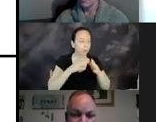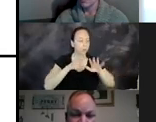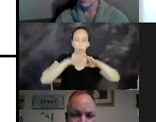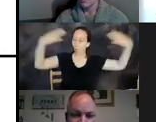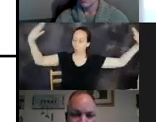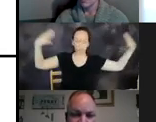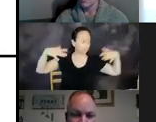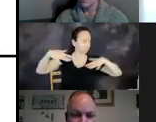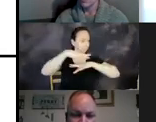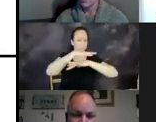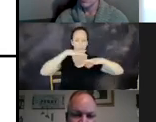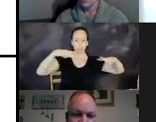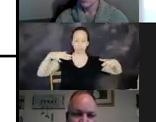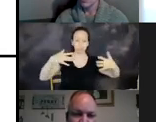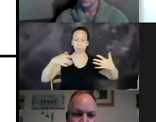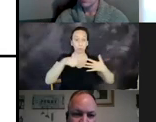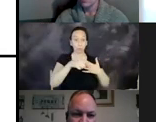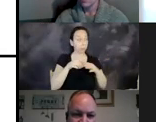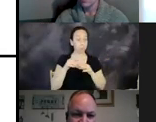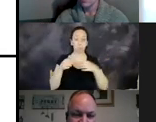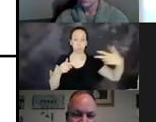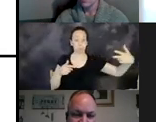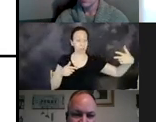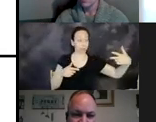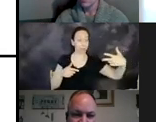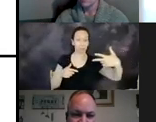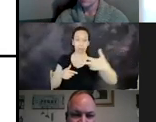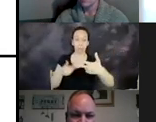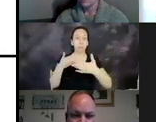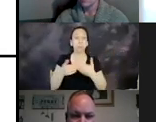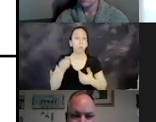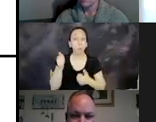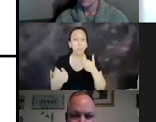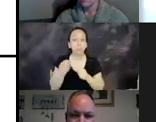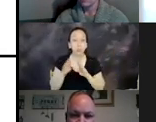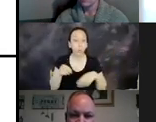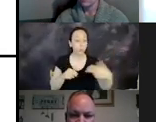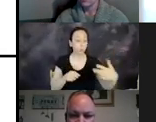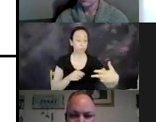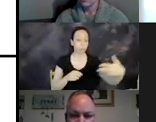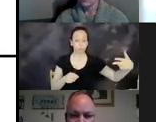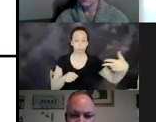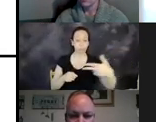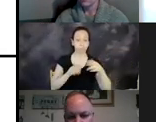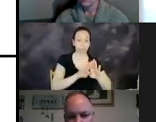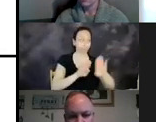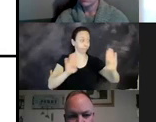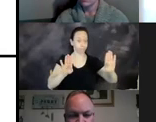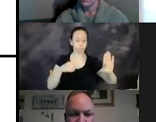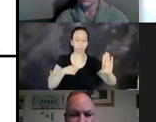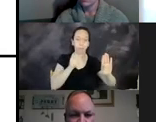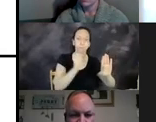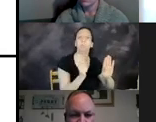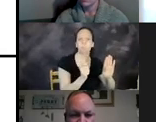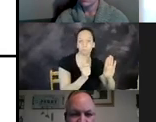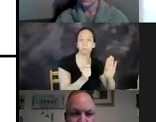your Green Line vehicle at any door, and you'll tap on a reader that's inside the vehicle. And then similar, you know,